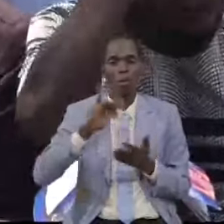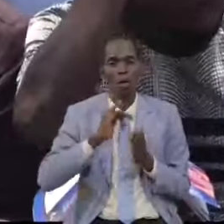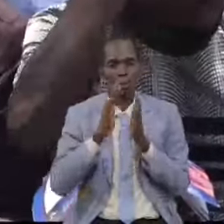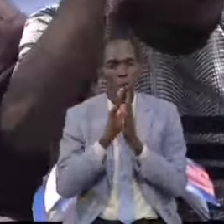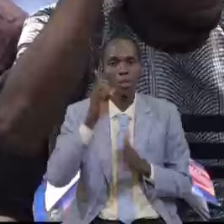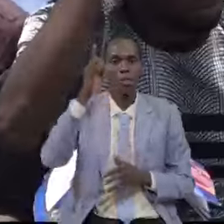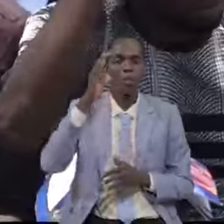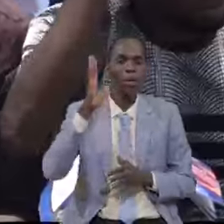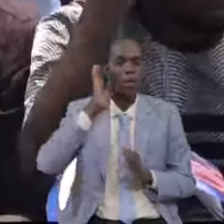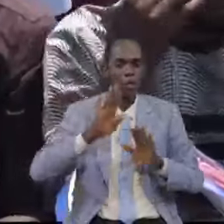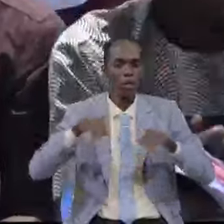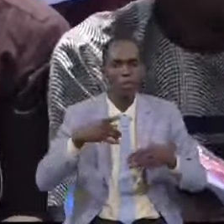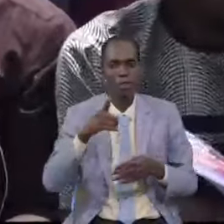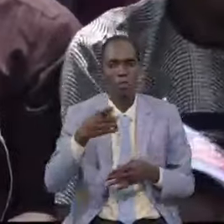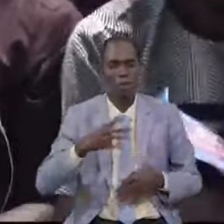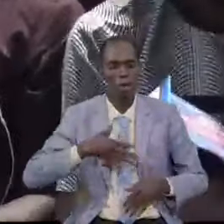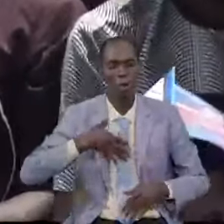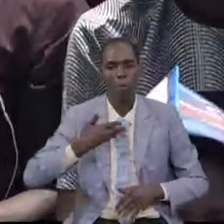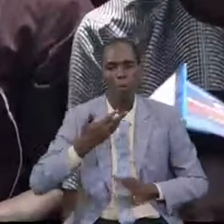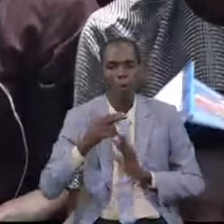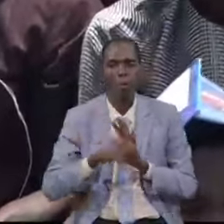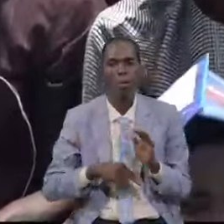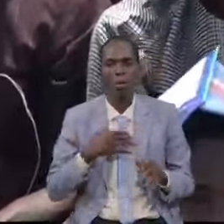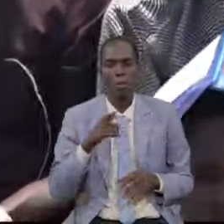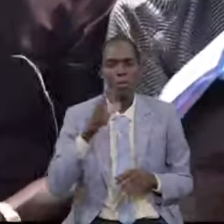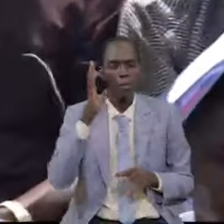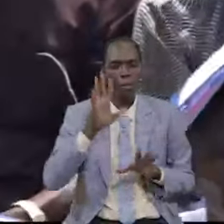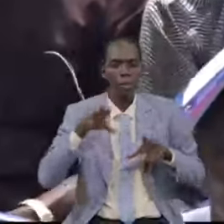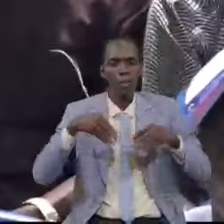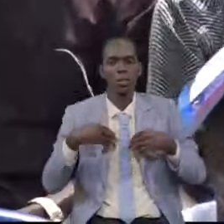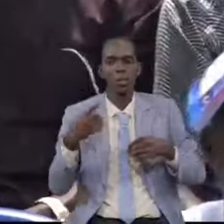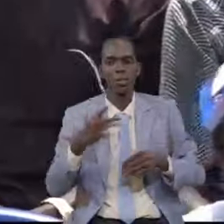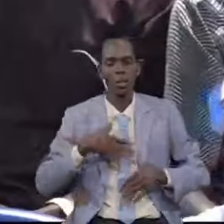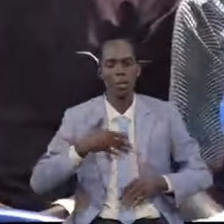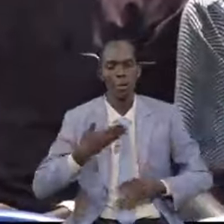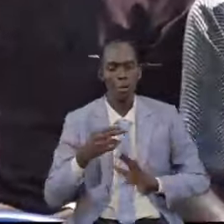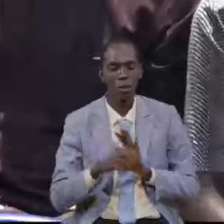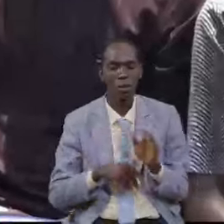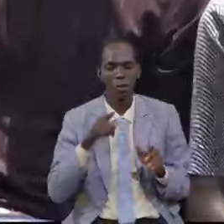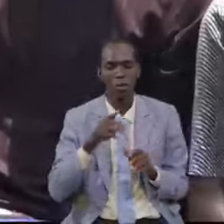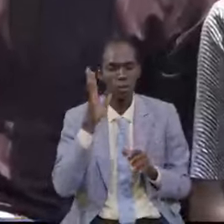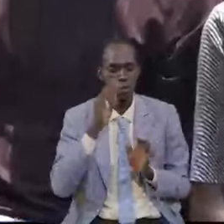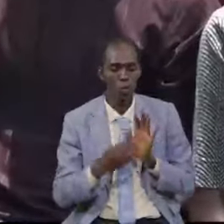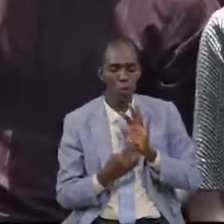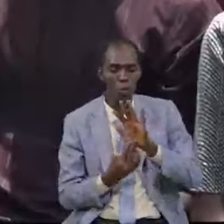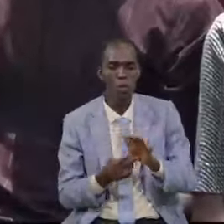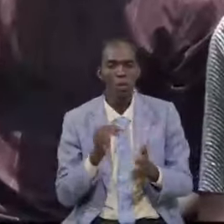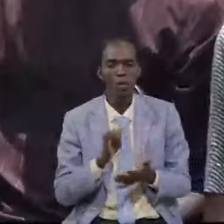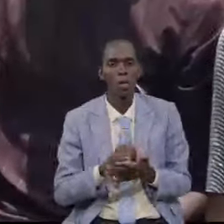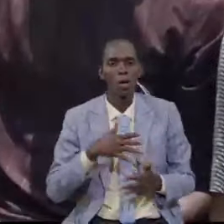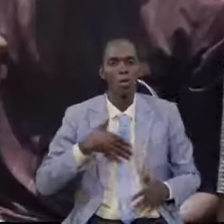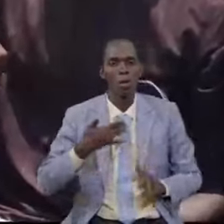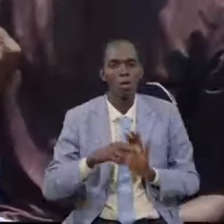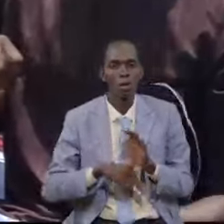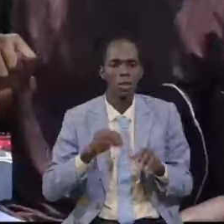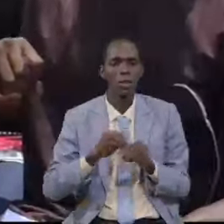you'll accept the willingness, and you will manifest the willingness in your life in Jesus' name.